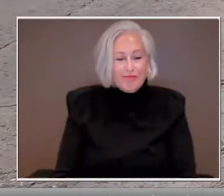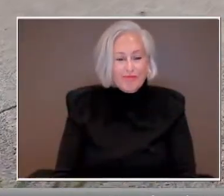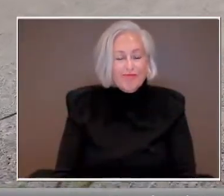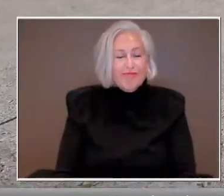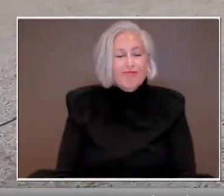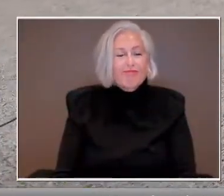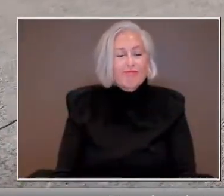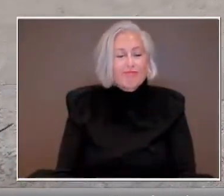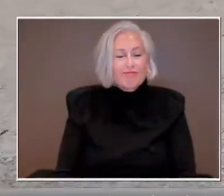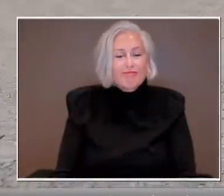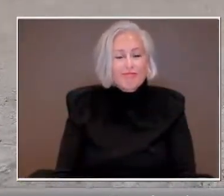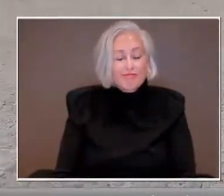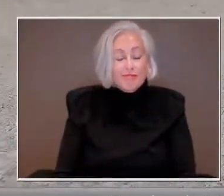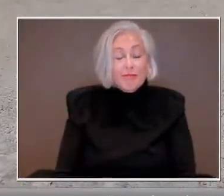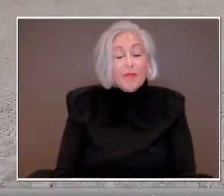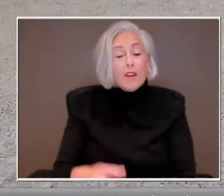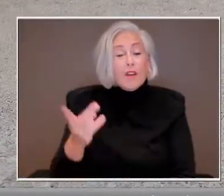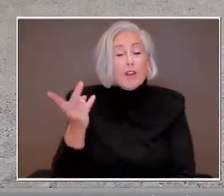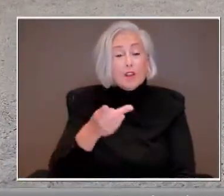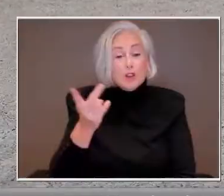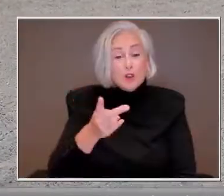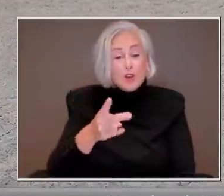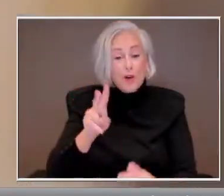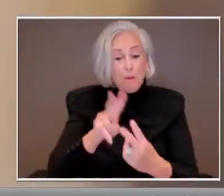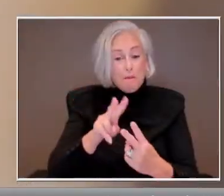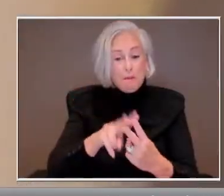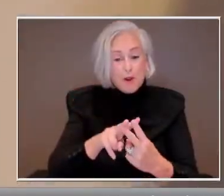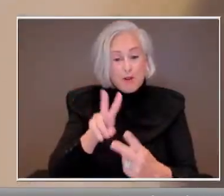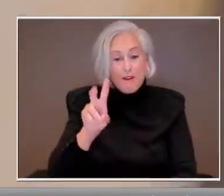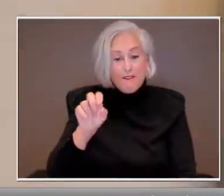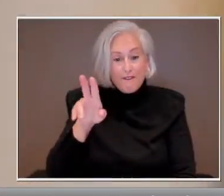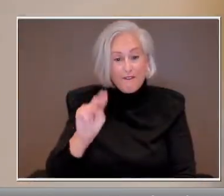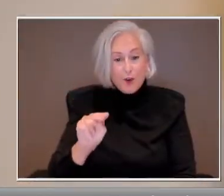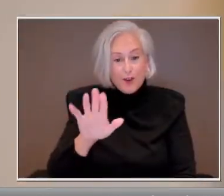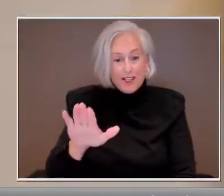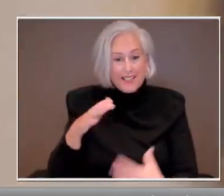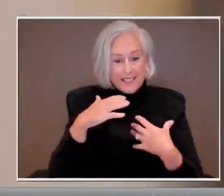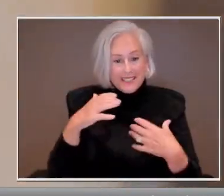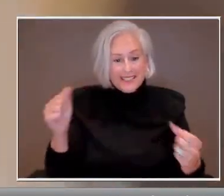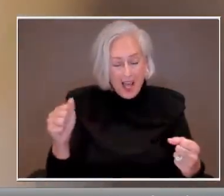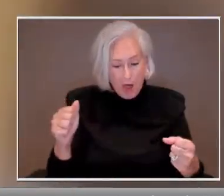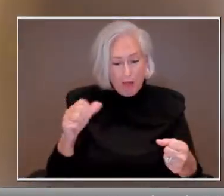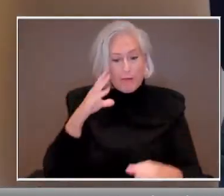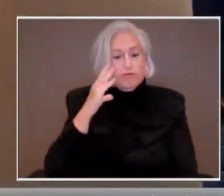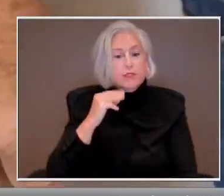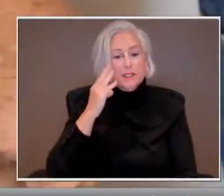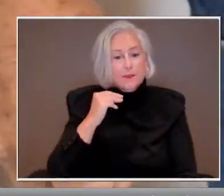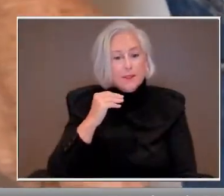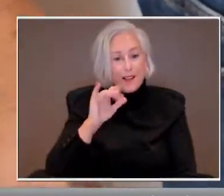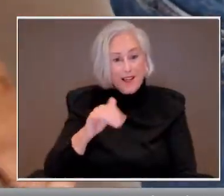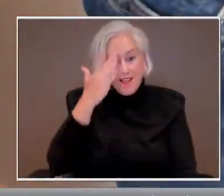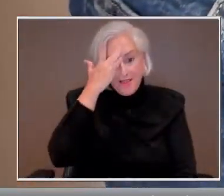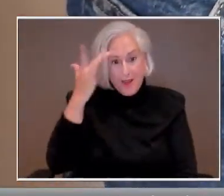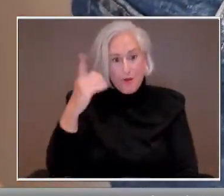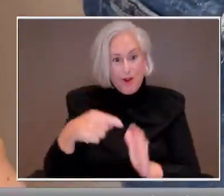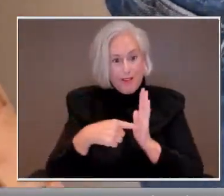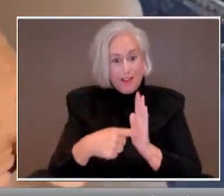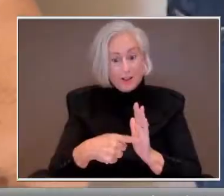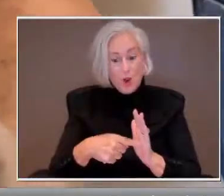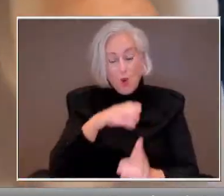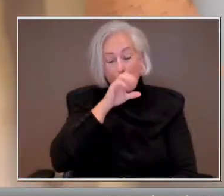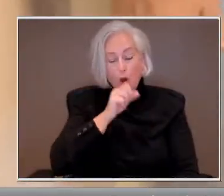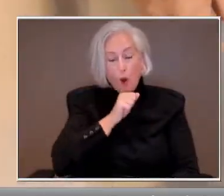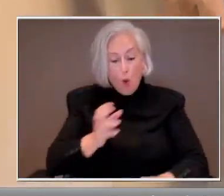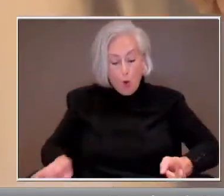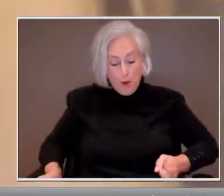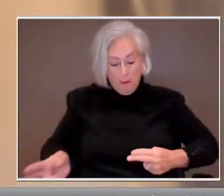ago. They're also partners in Vern's health journey, which is why they love showing off how his old belts fit him now. I don't have any